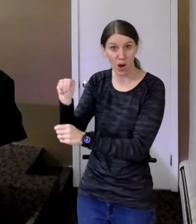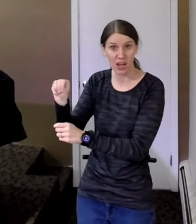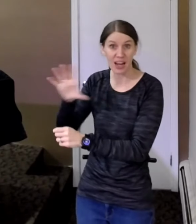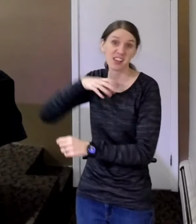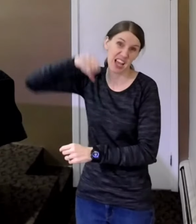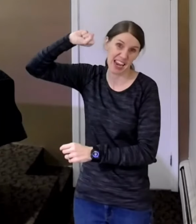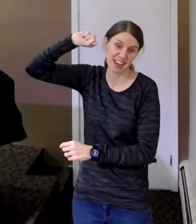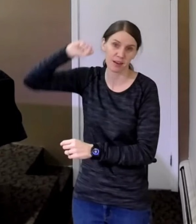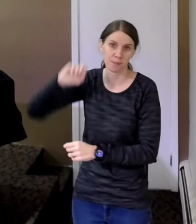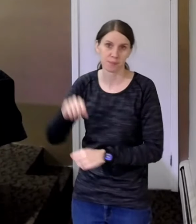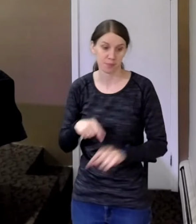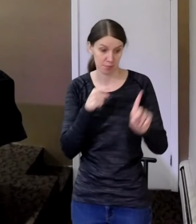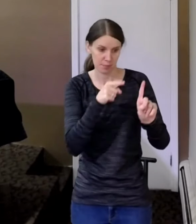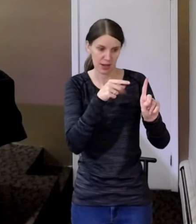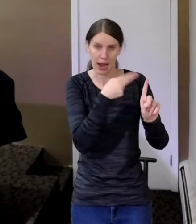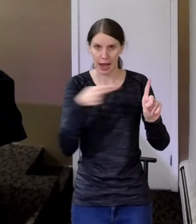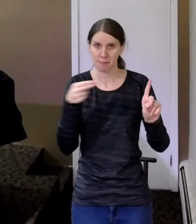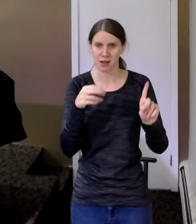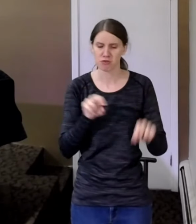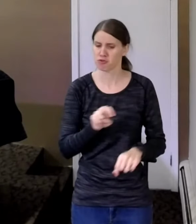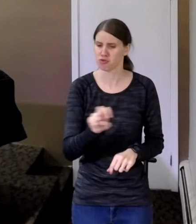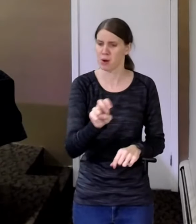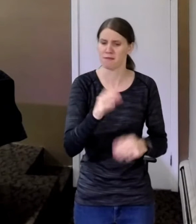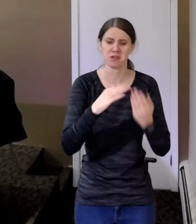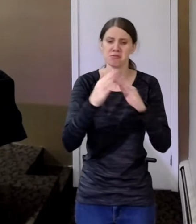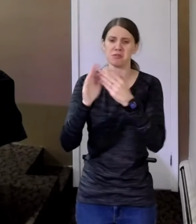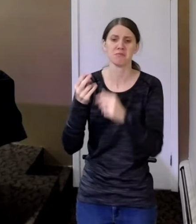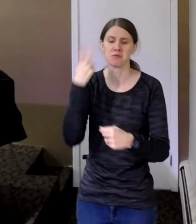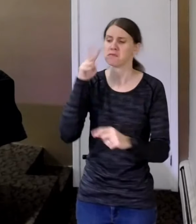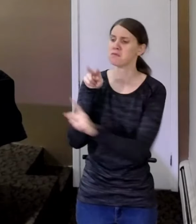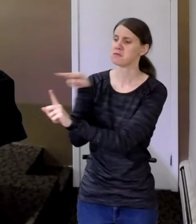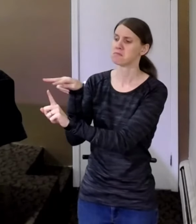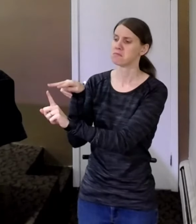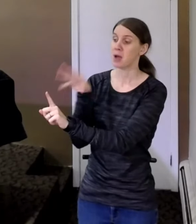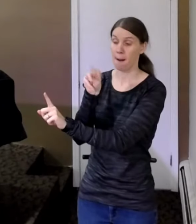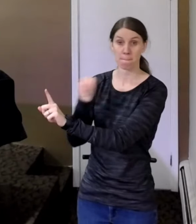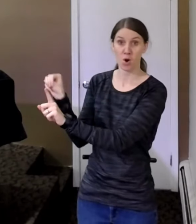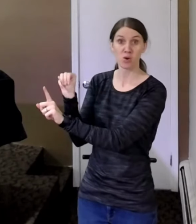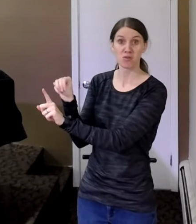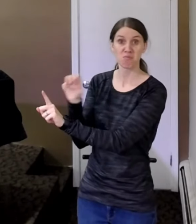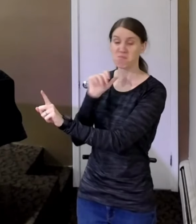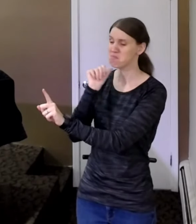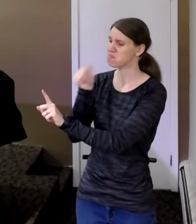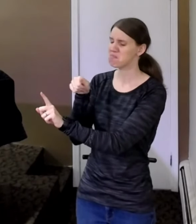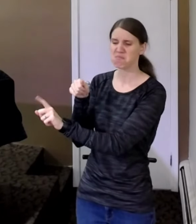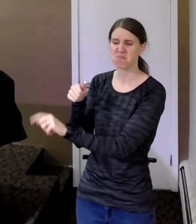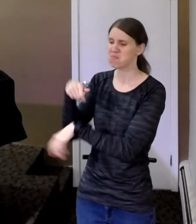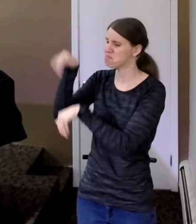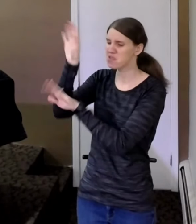situation. Here's Haman driving down the road, looks over. Mordecai won't give him the